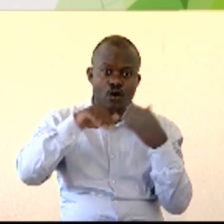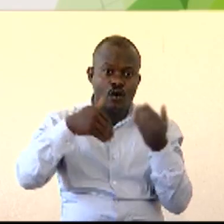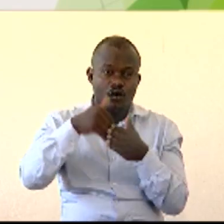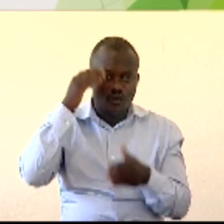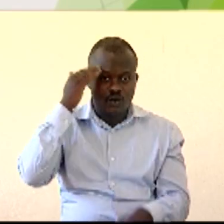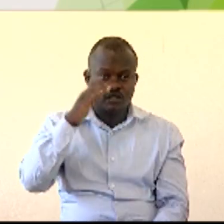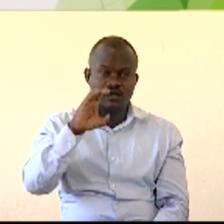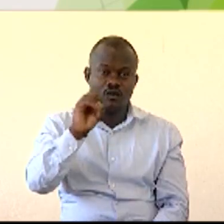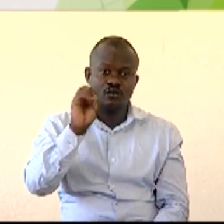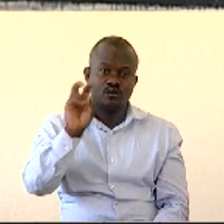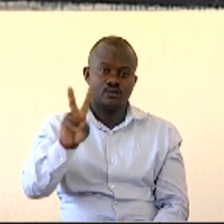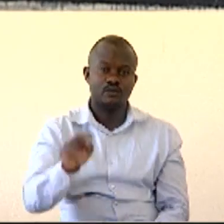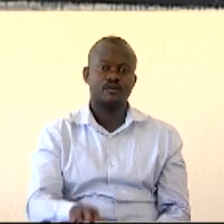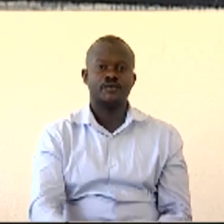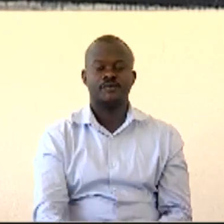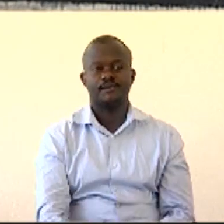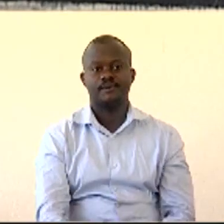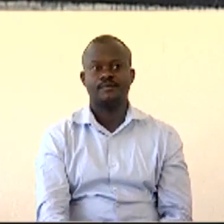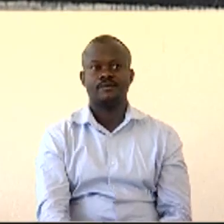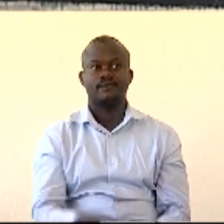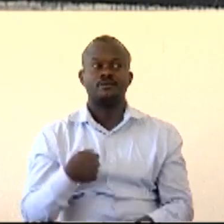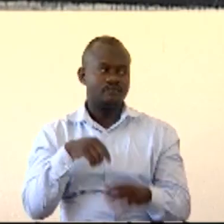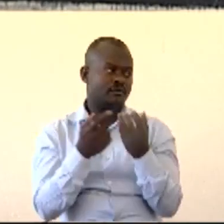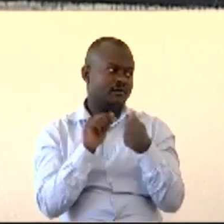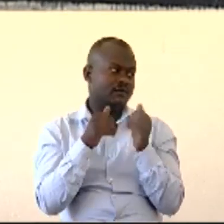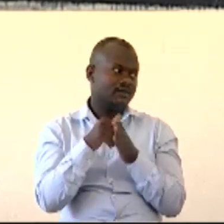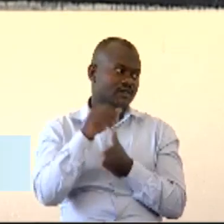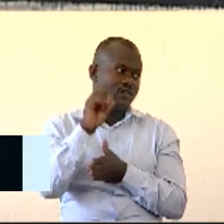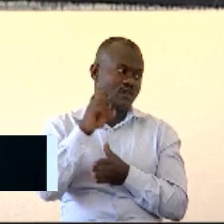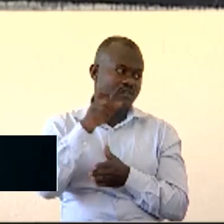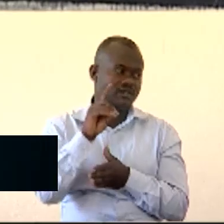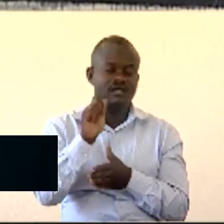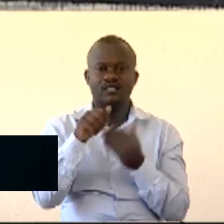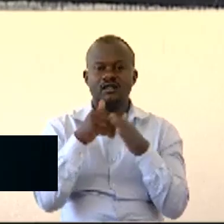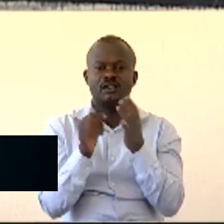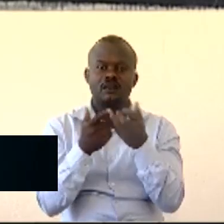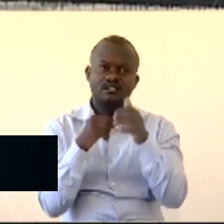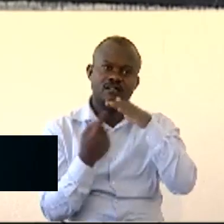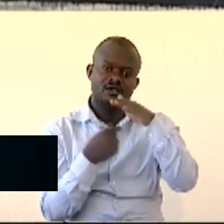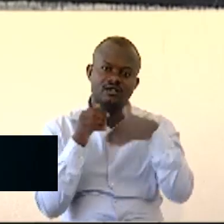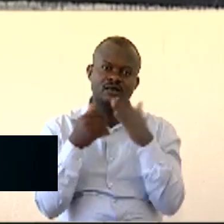dioxide. So we calculate the oxidation state. This is carbon